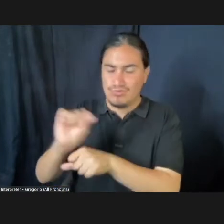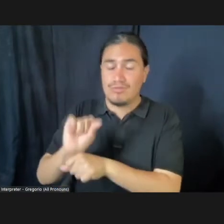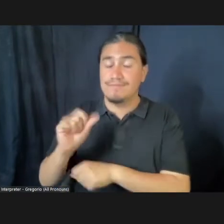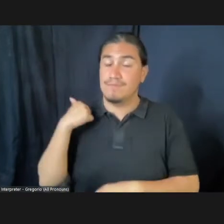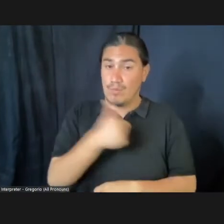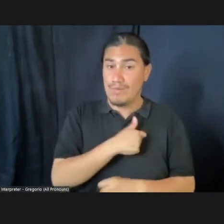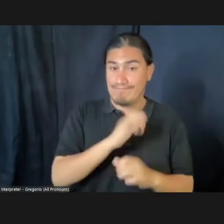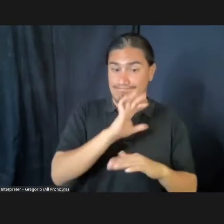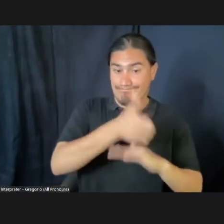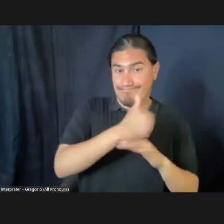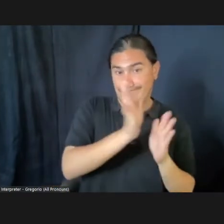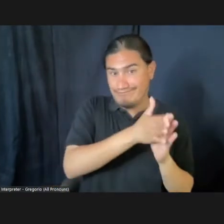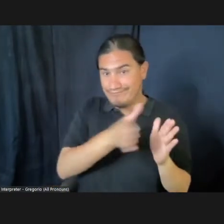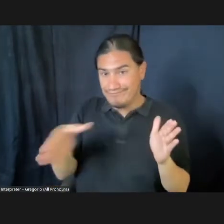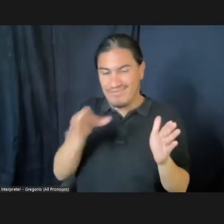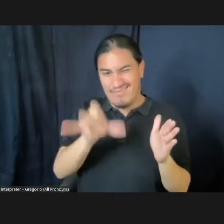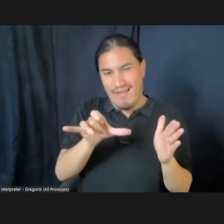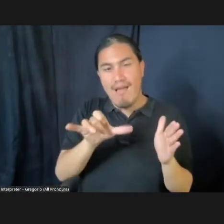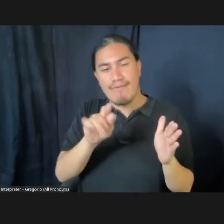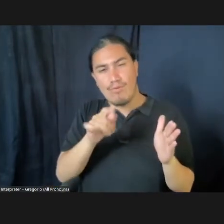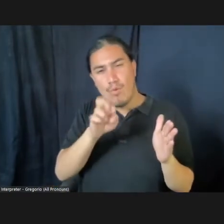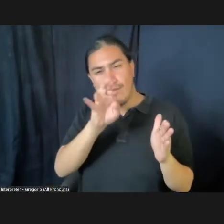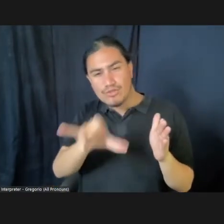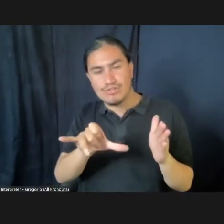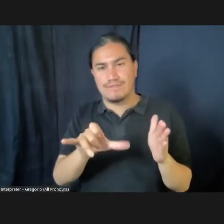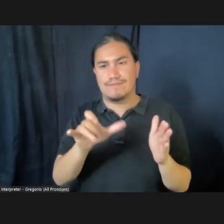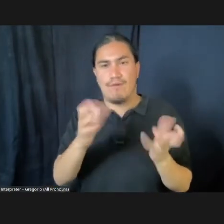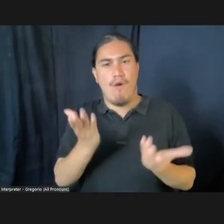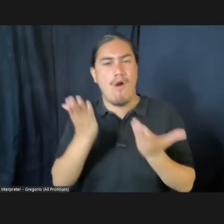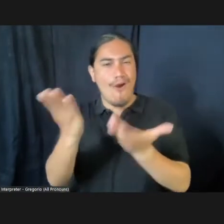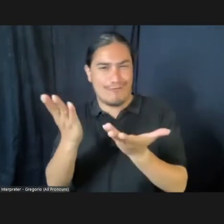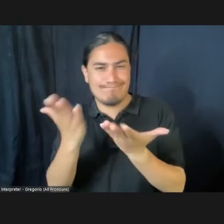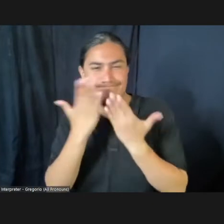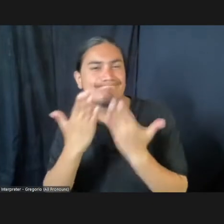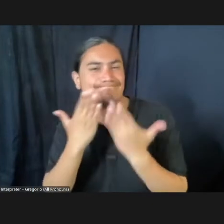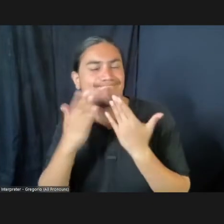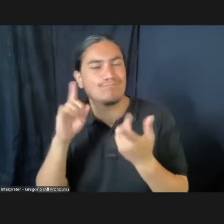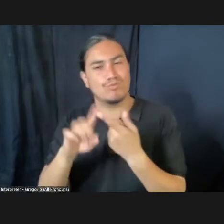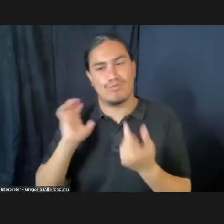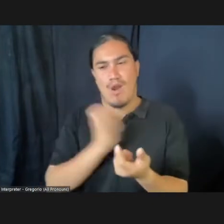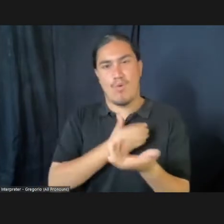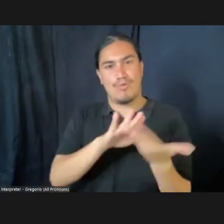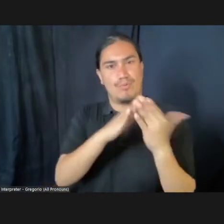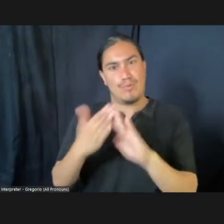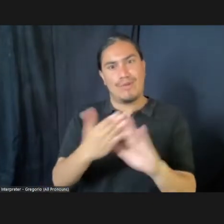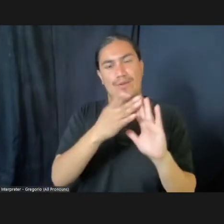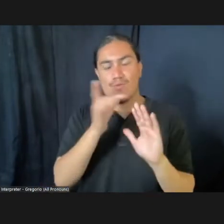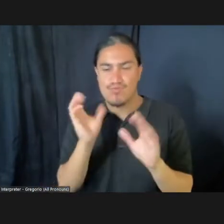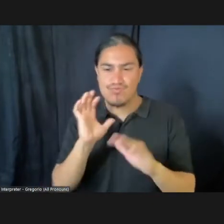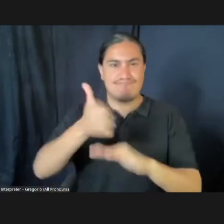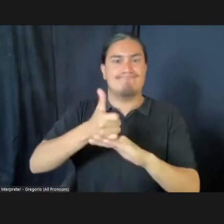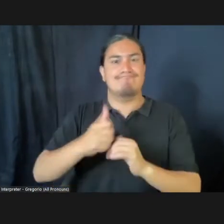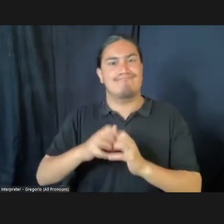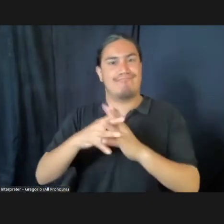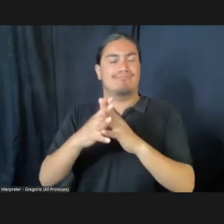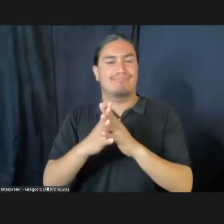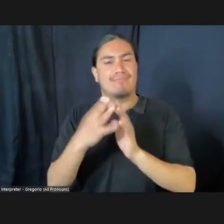anthology was an opportunity to offer gratitude to the community that has made HowlRound what it is today.